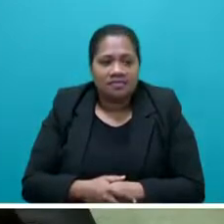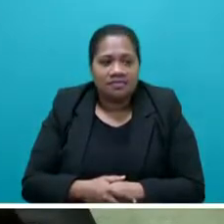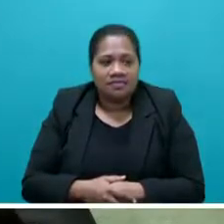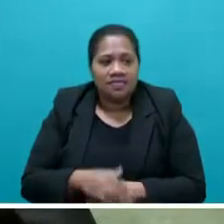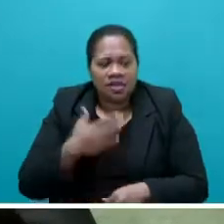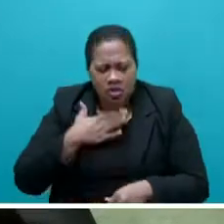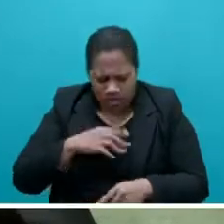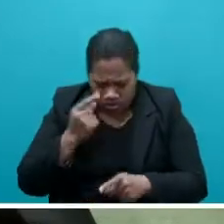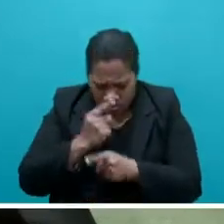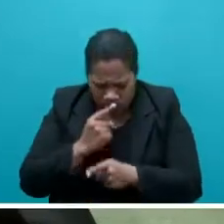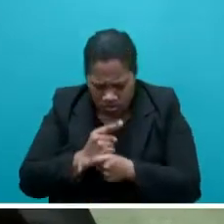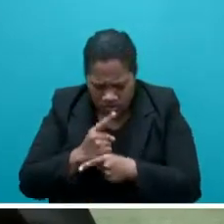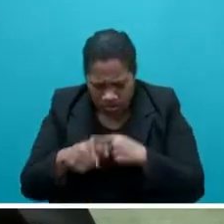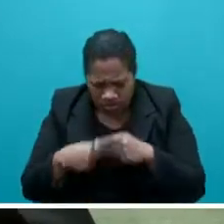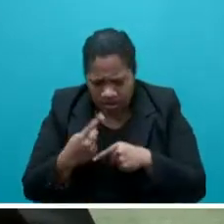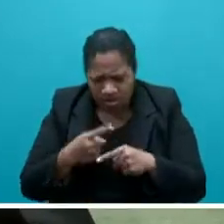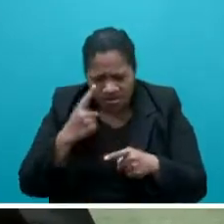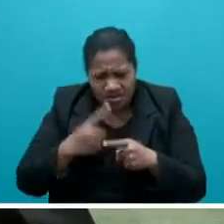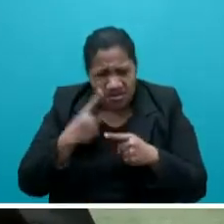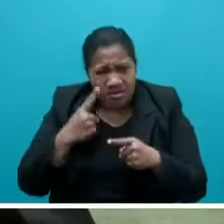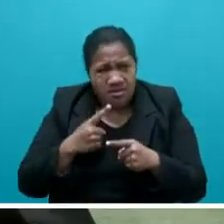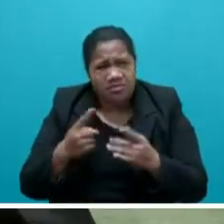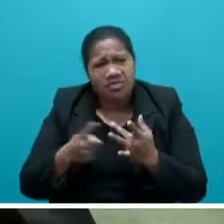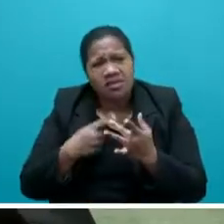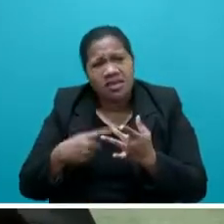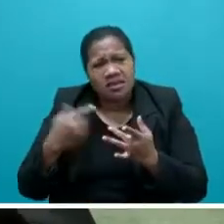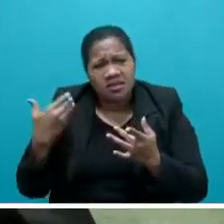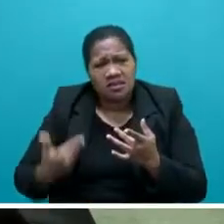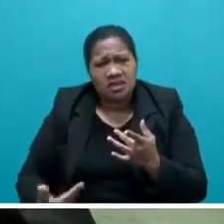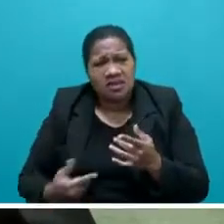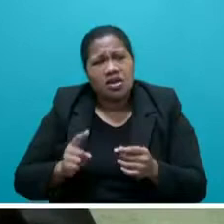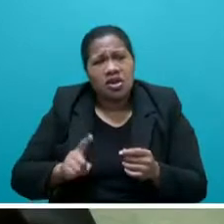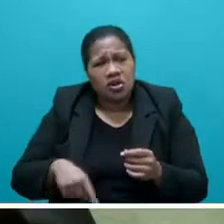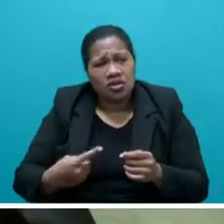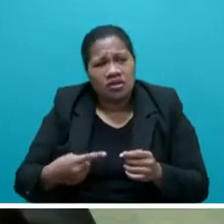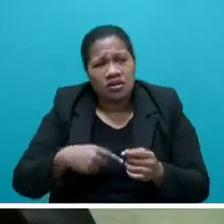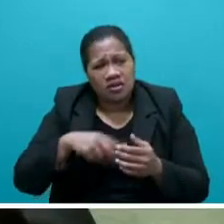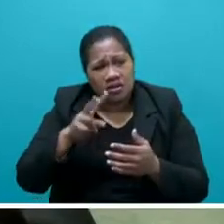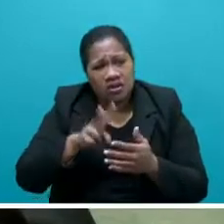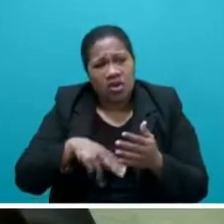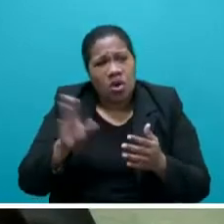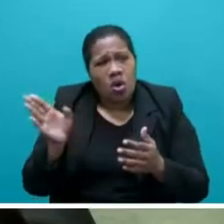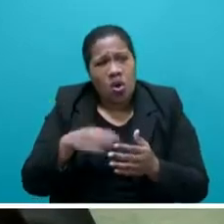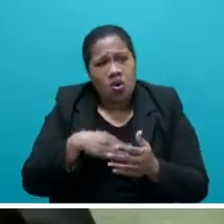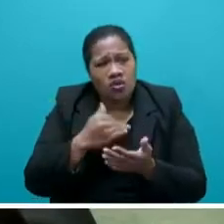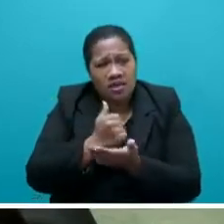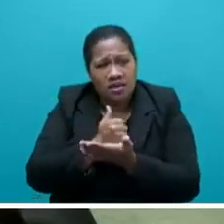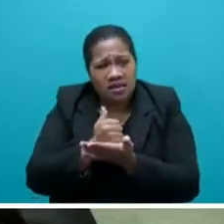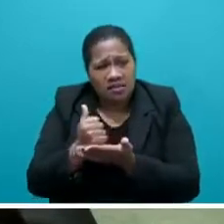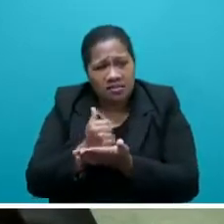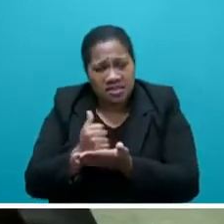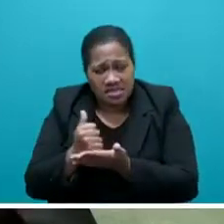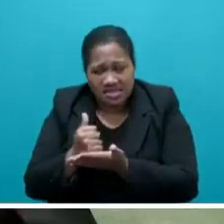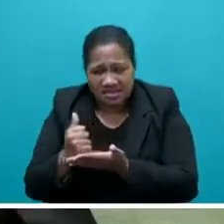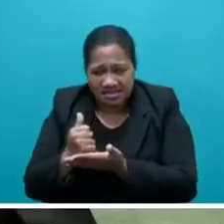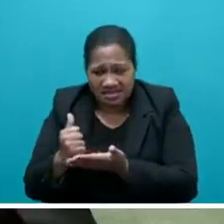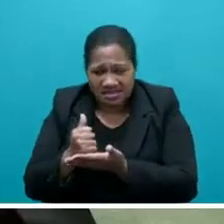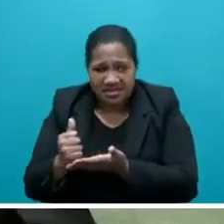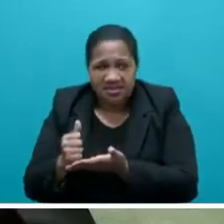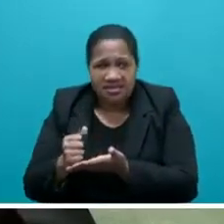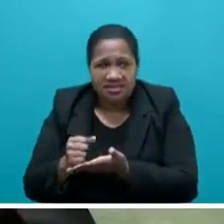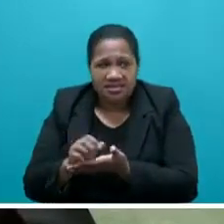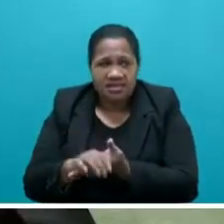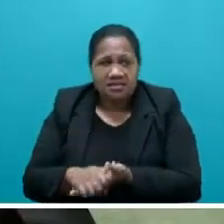very quickly, extremely quickly, because the other side have continuously cited all the numbers, you know, because you've